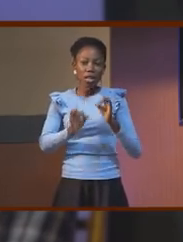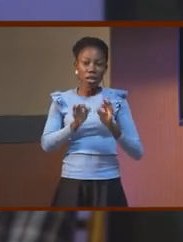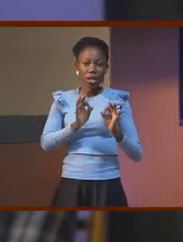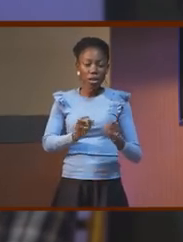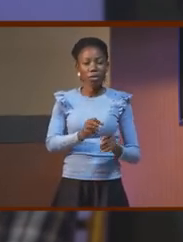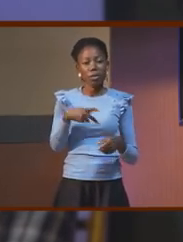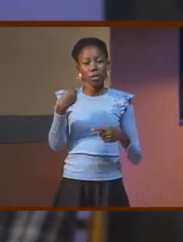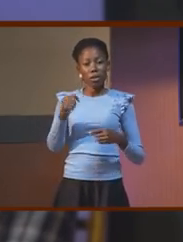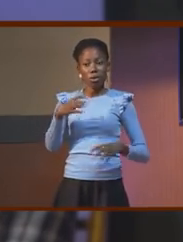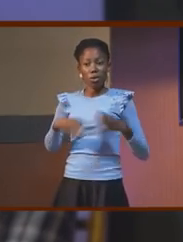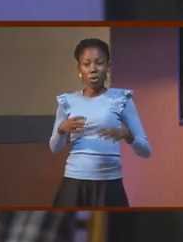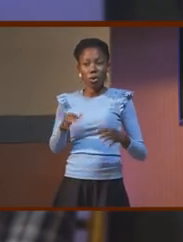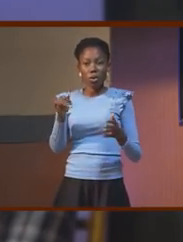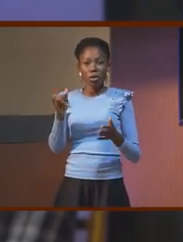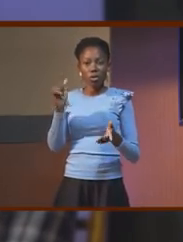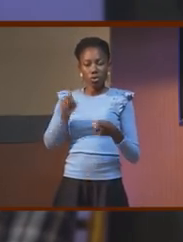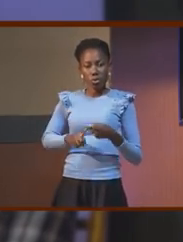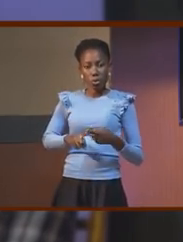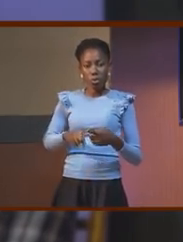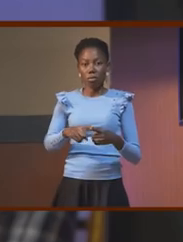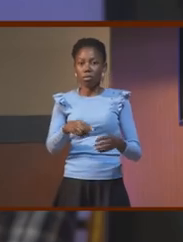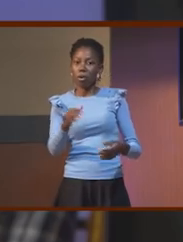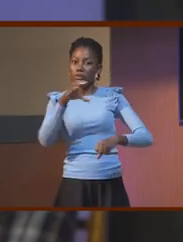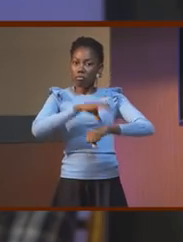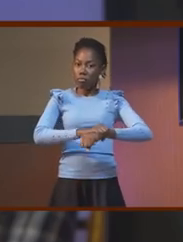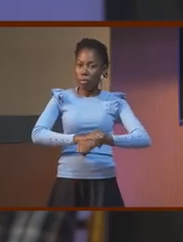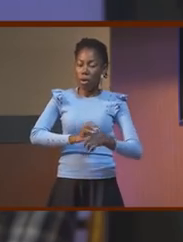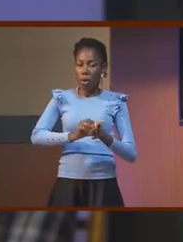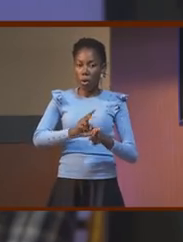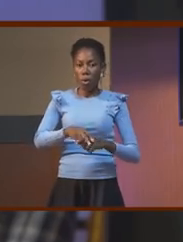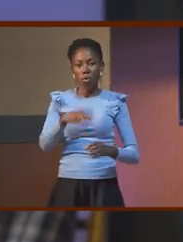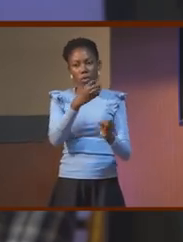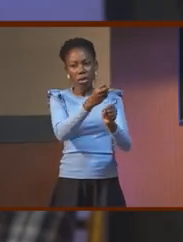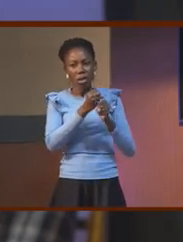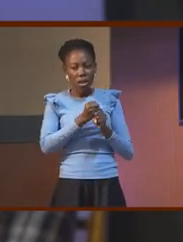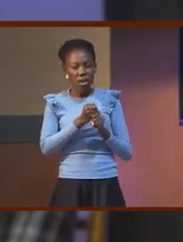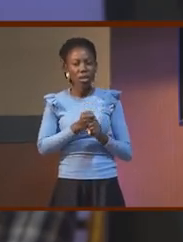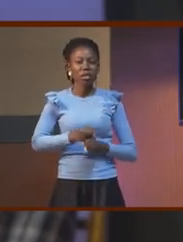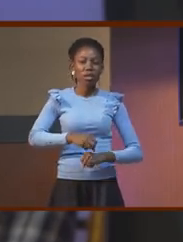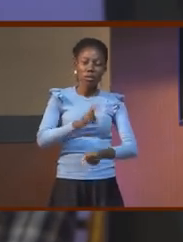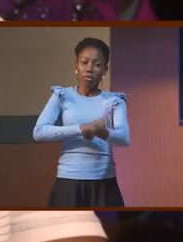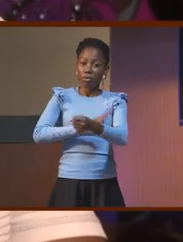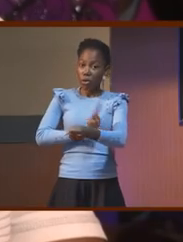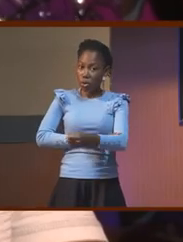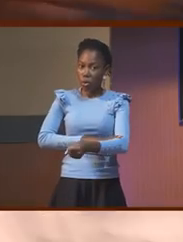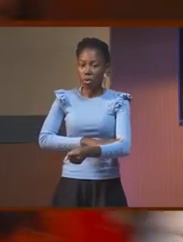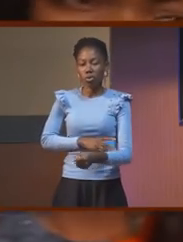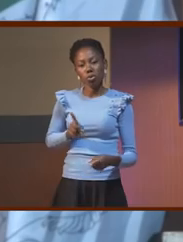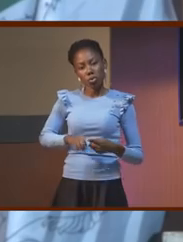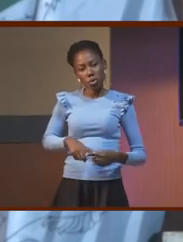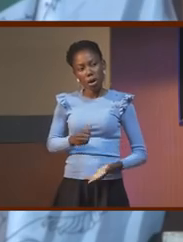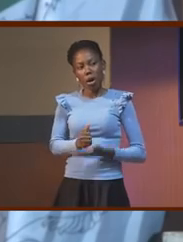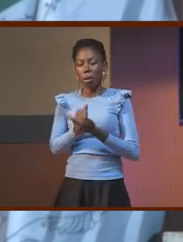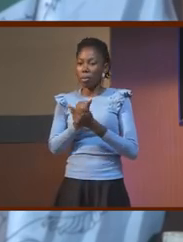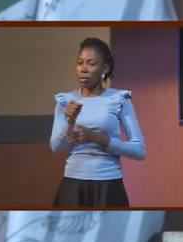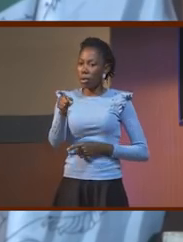can help me get him or any other help that I can get